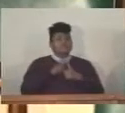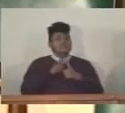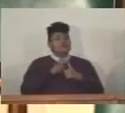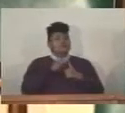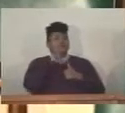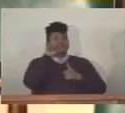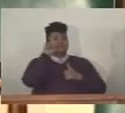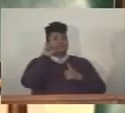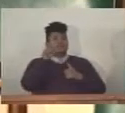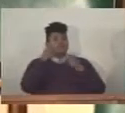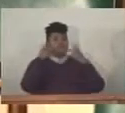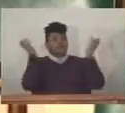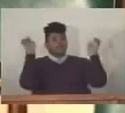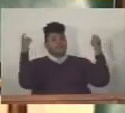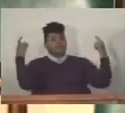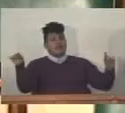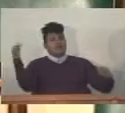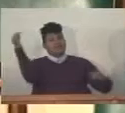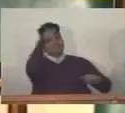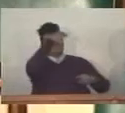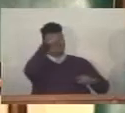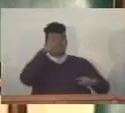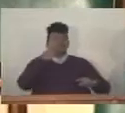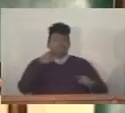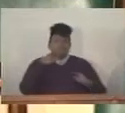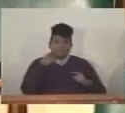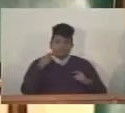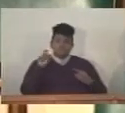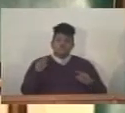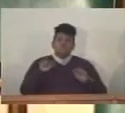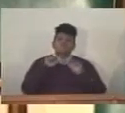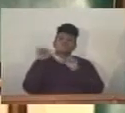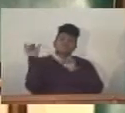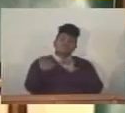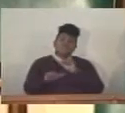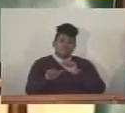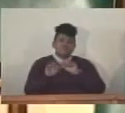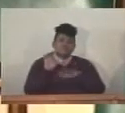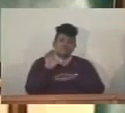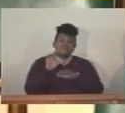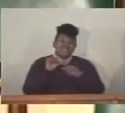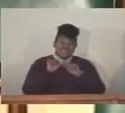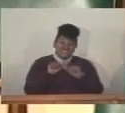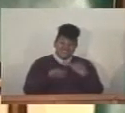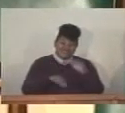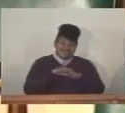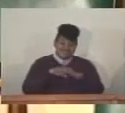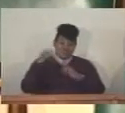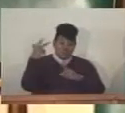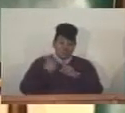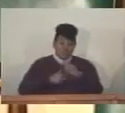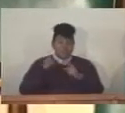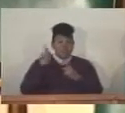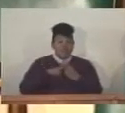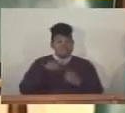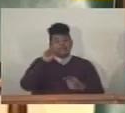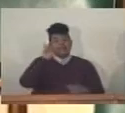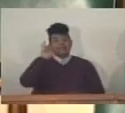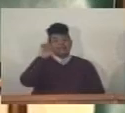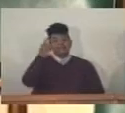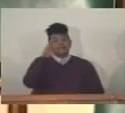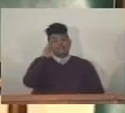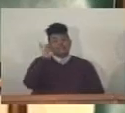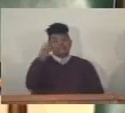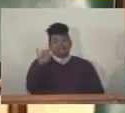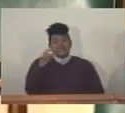the state of public emergency declared as aforementioned should remain in force for 3 months until the 2nd day of May 2018,